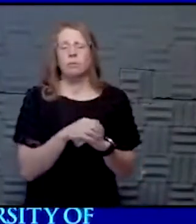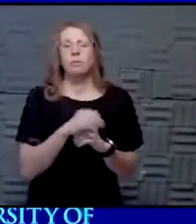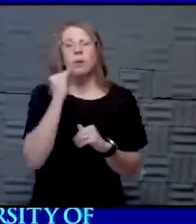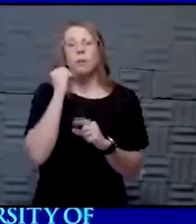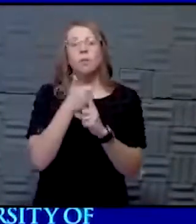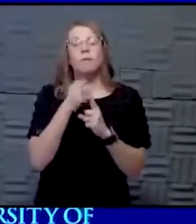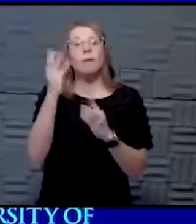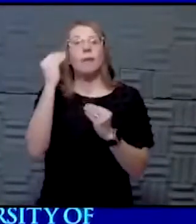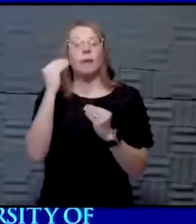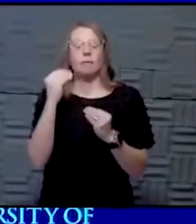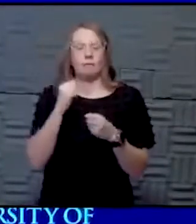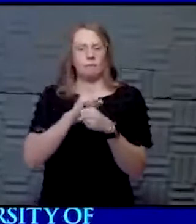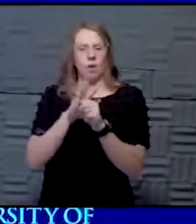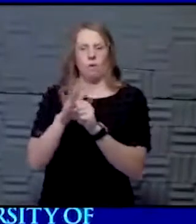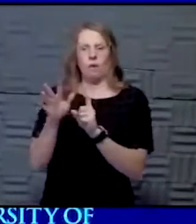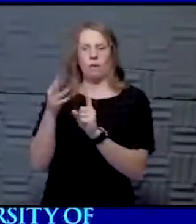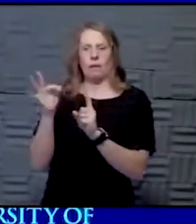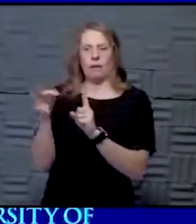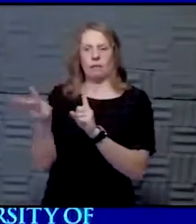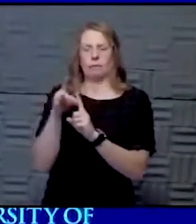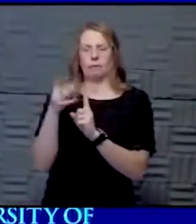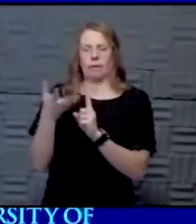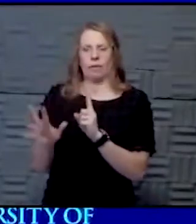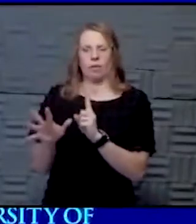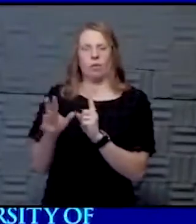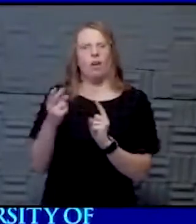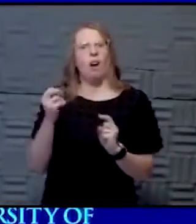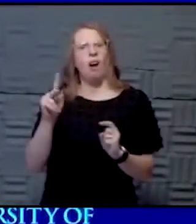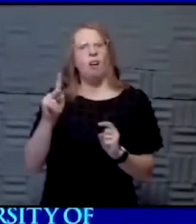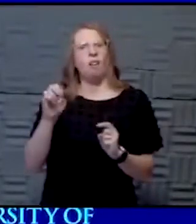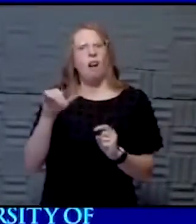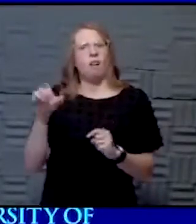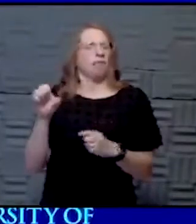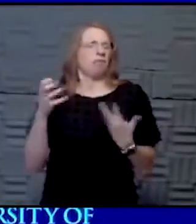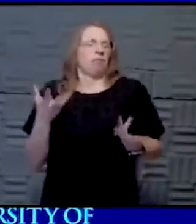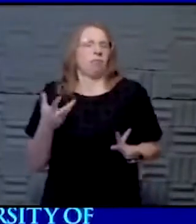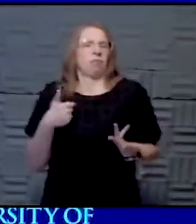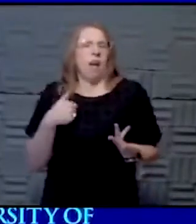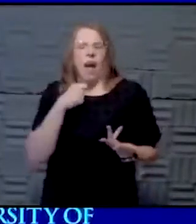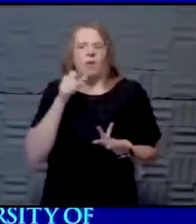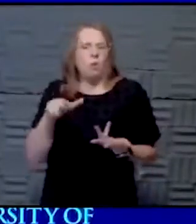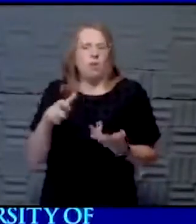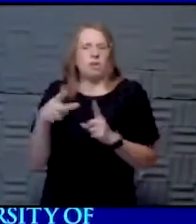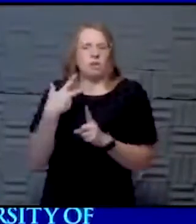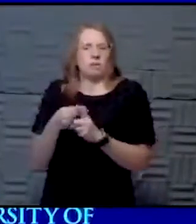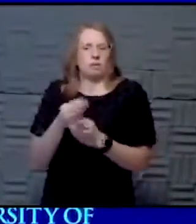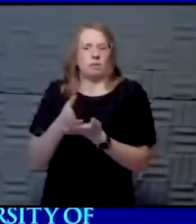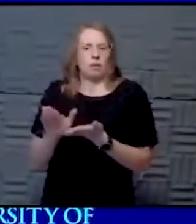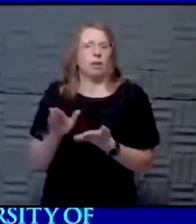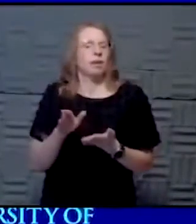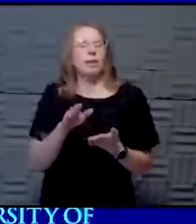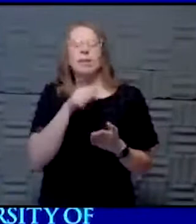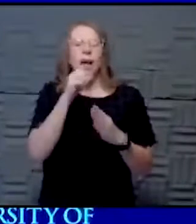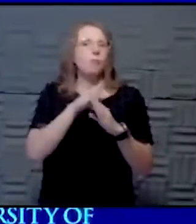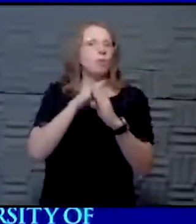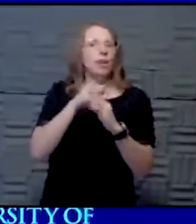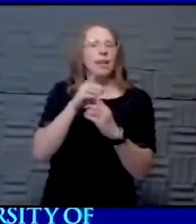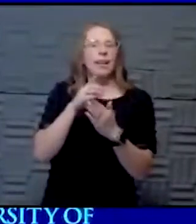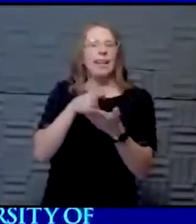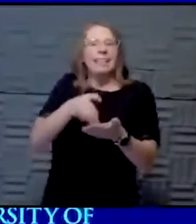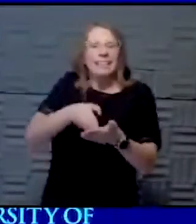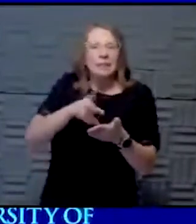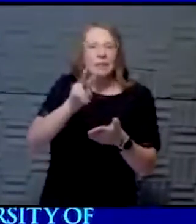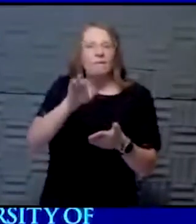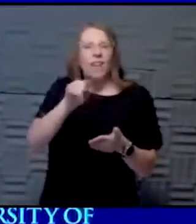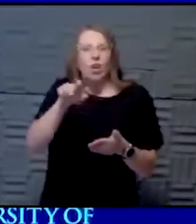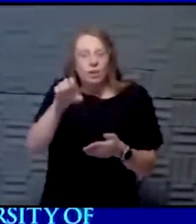well, I've had COVID-19, Hawkeye, and then you just say, oh, I don't need to be vaccinated, the reality is, A, you're not protected against the variants, which the